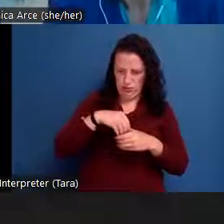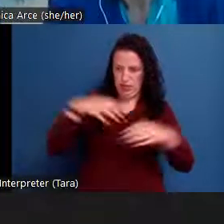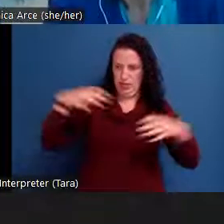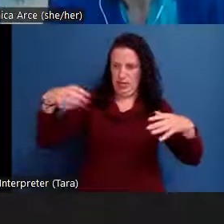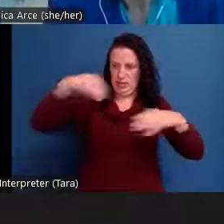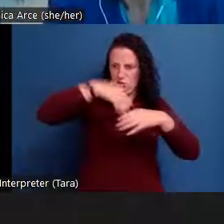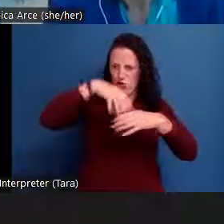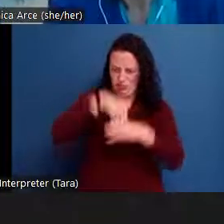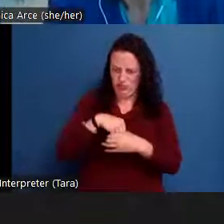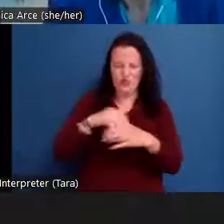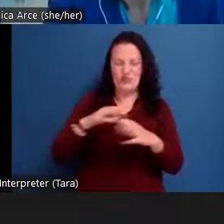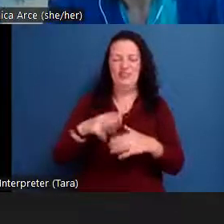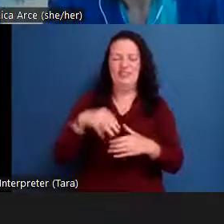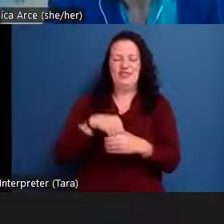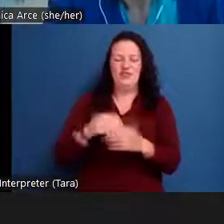You know,